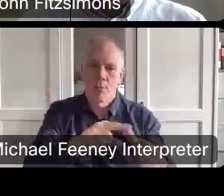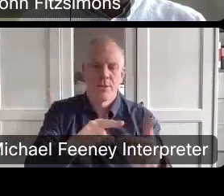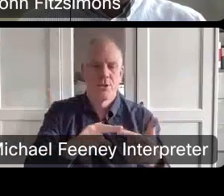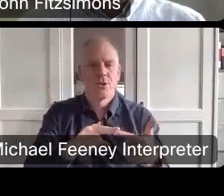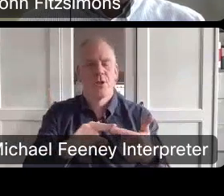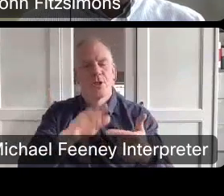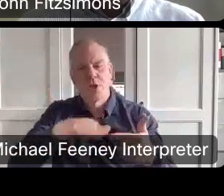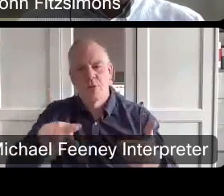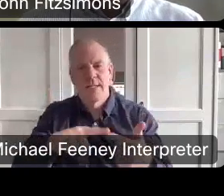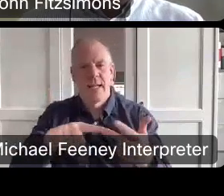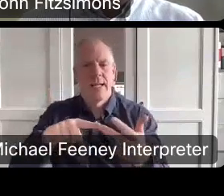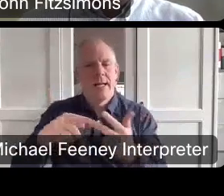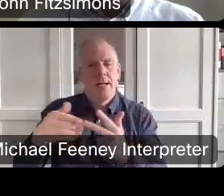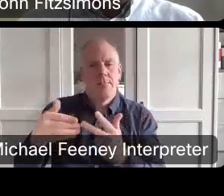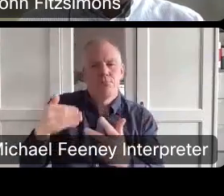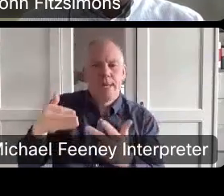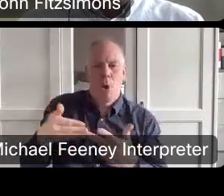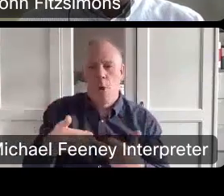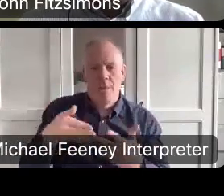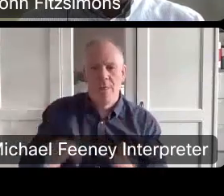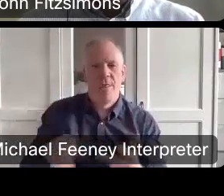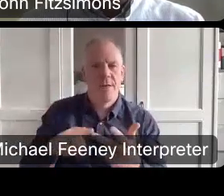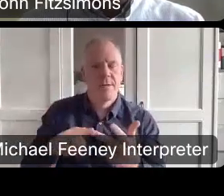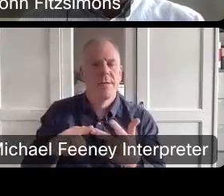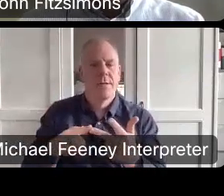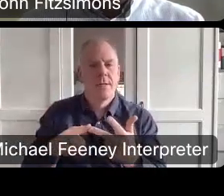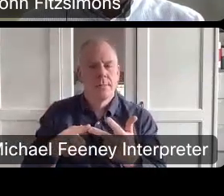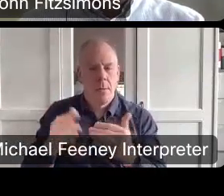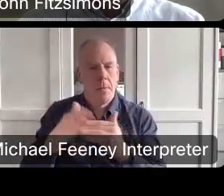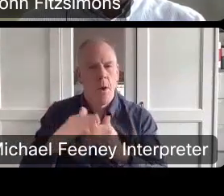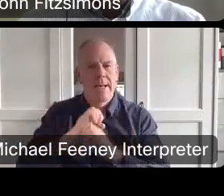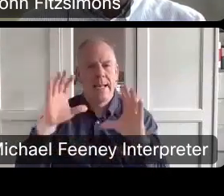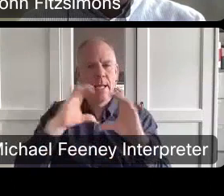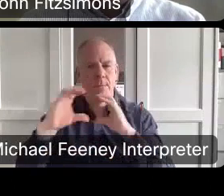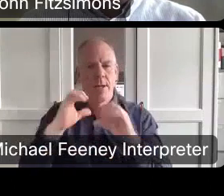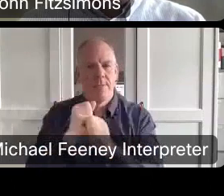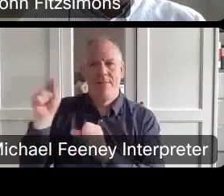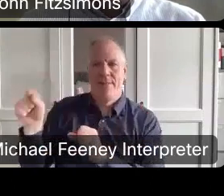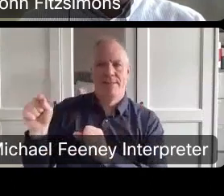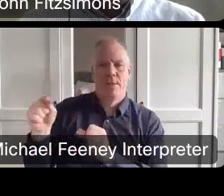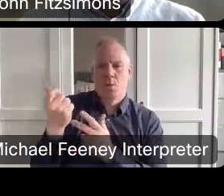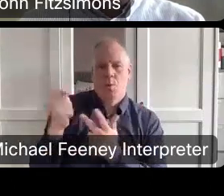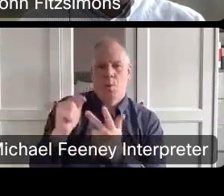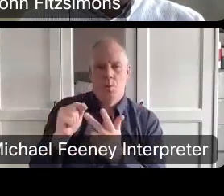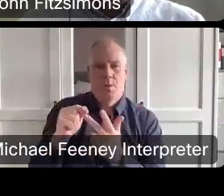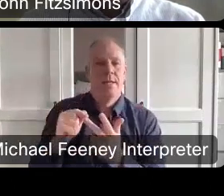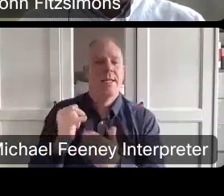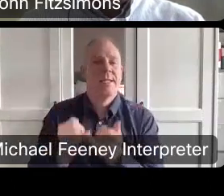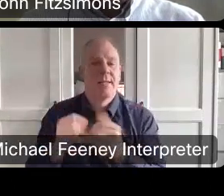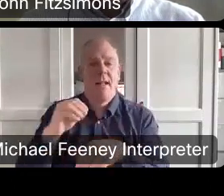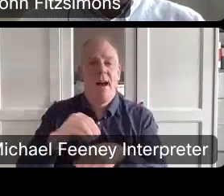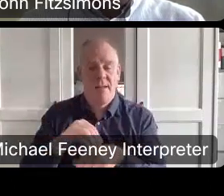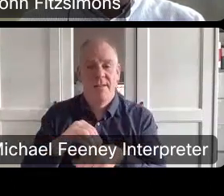neonates. So I think, you know, there'll be probably a bit more communication beforehand about that, with detail for